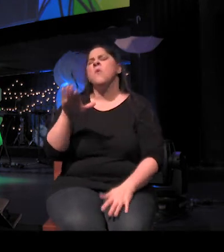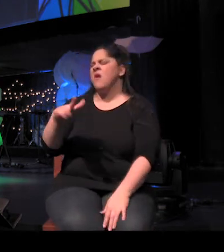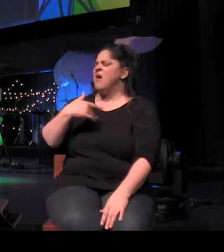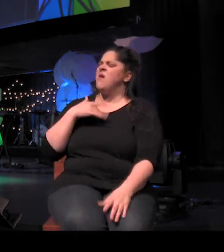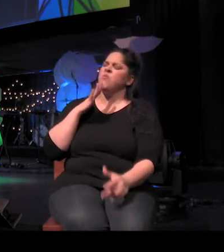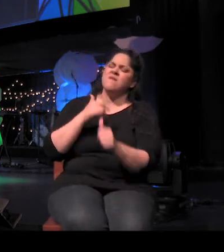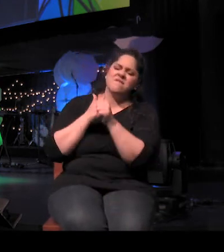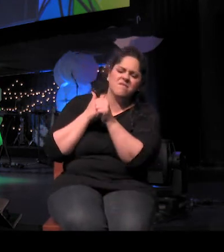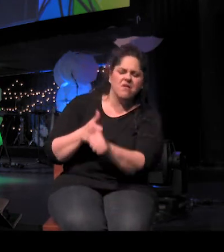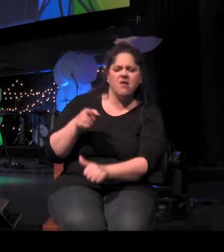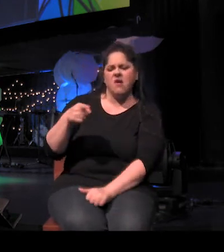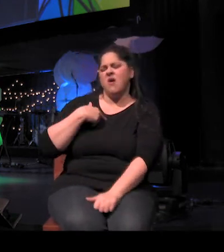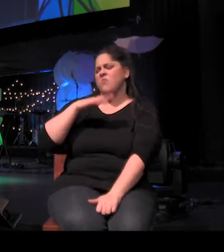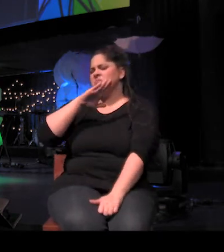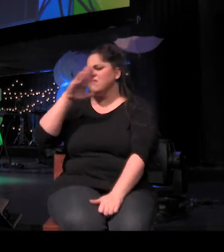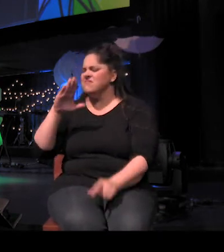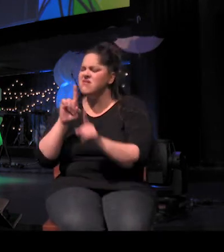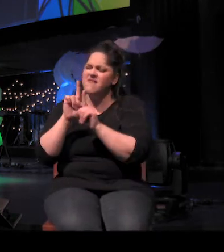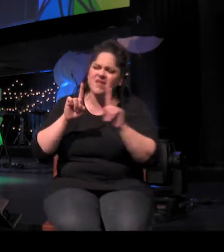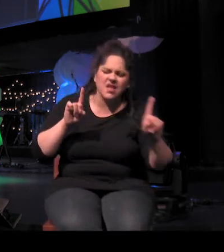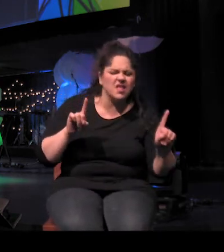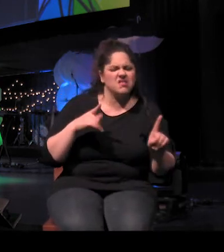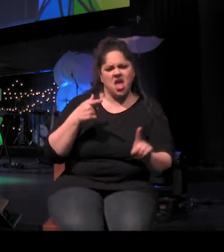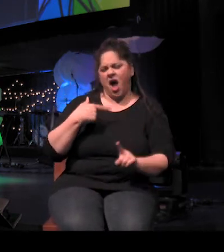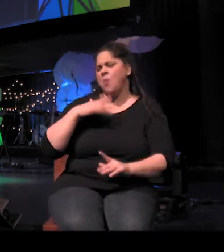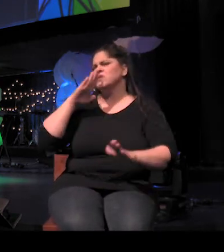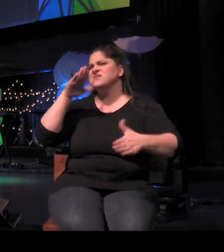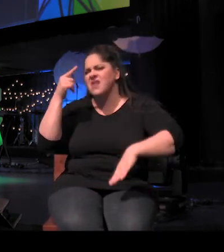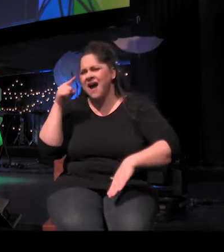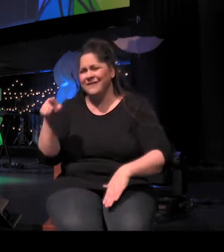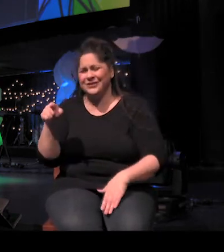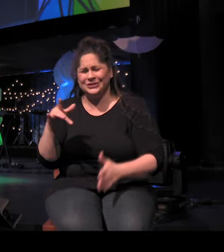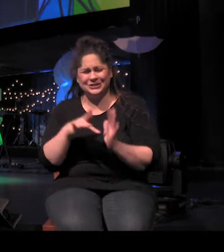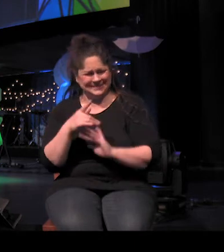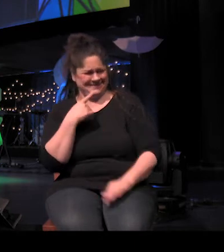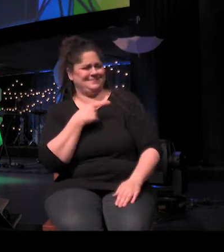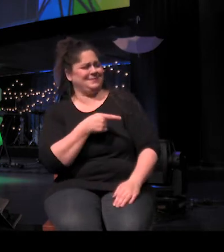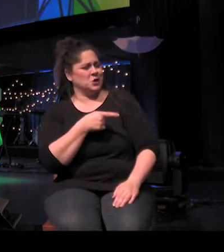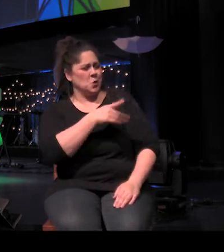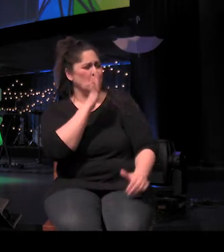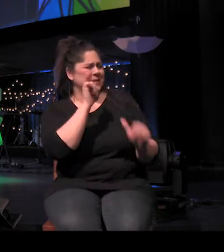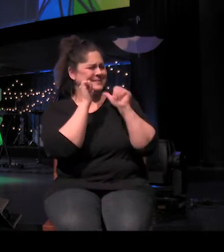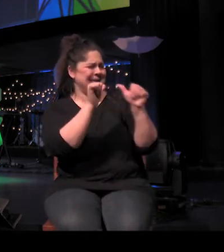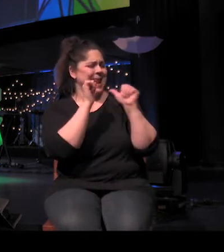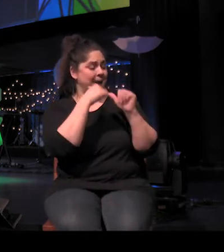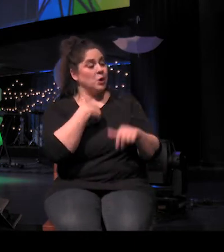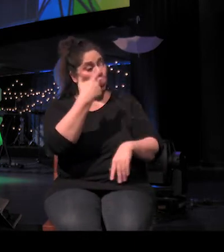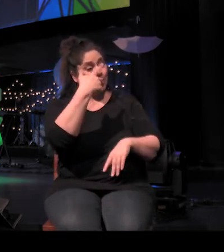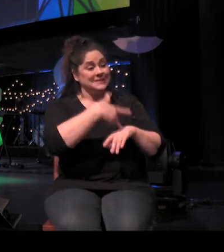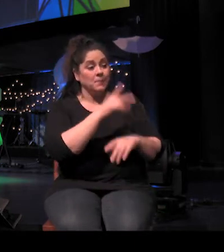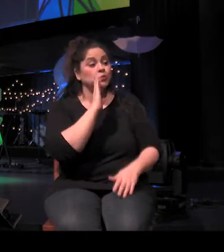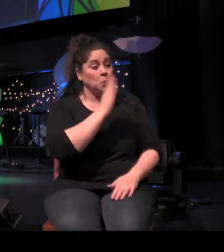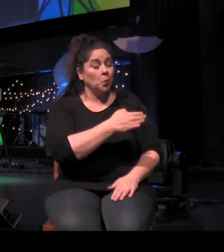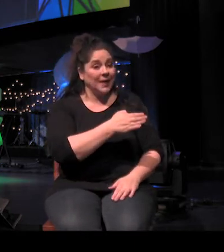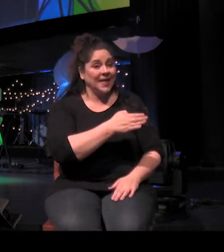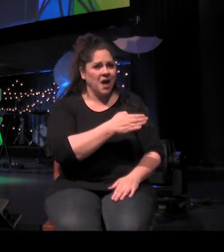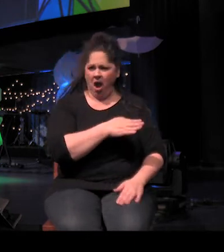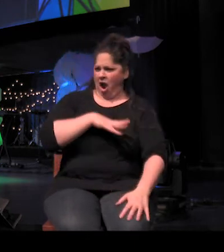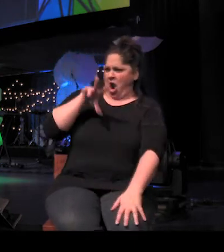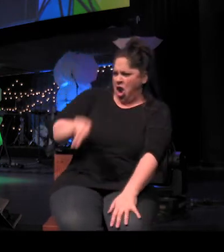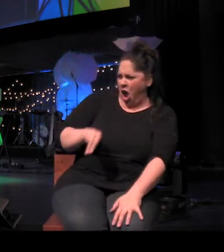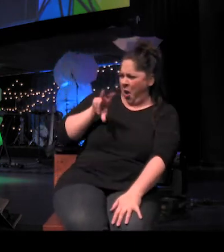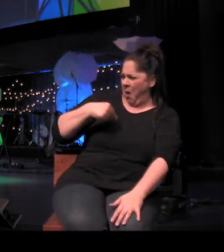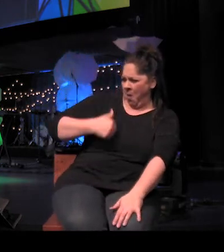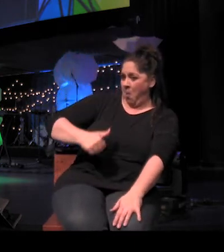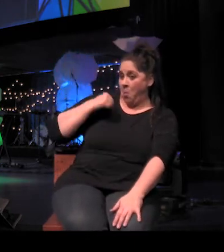would even die for you. And Jesus said, well, die for me. You're going to deny that you even knew me three times. He's like, what? I'm not going to do that. Well, right before Jesus is